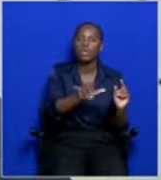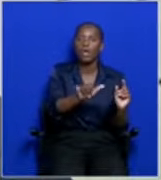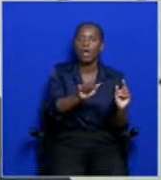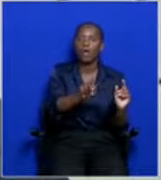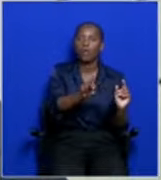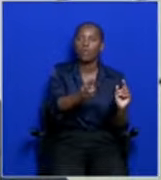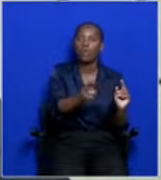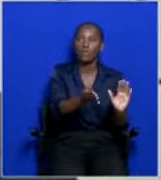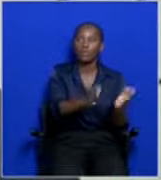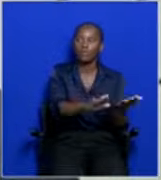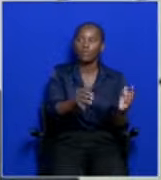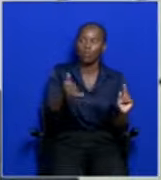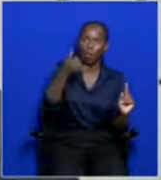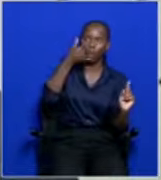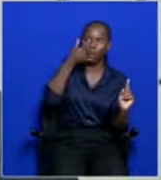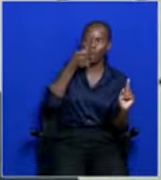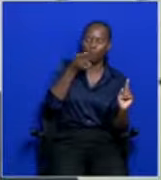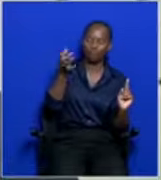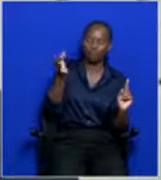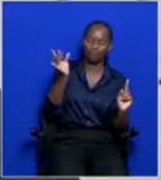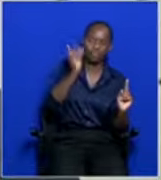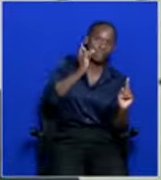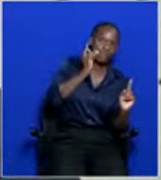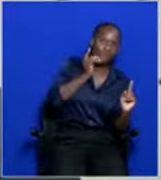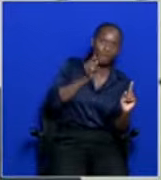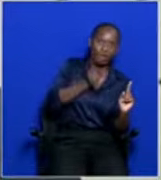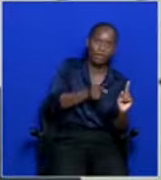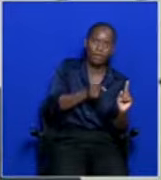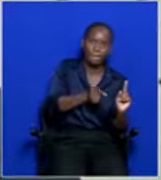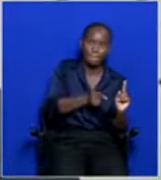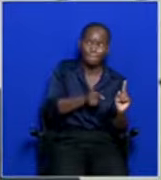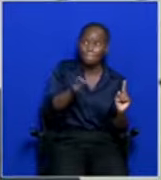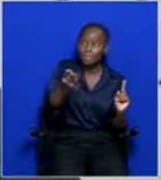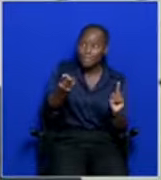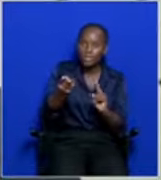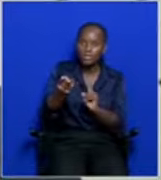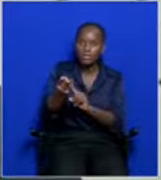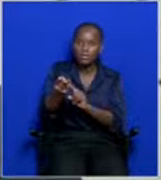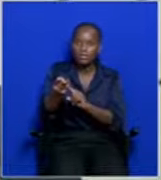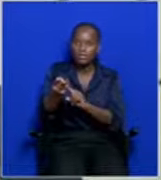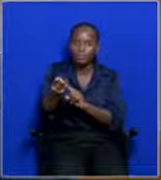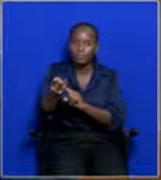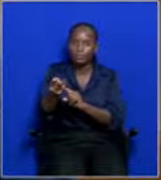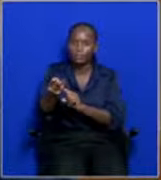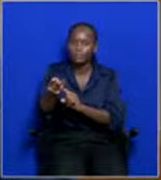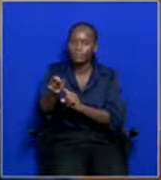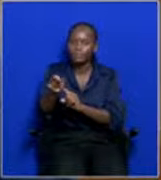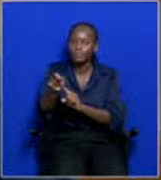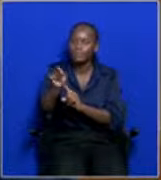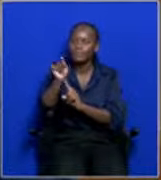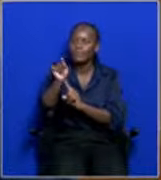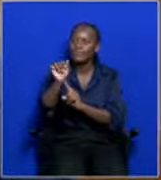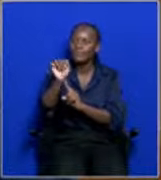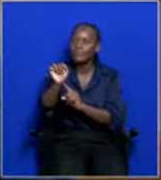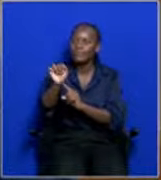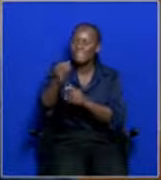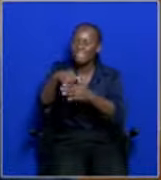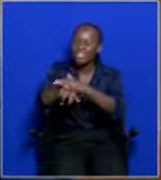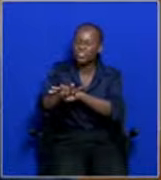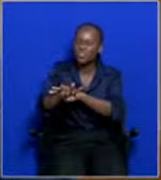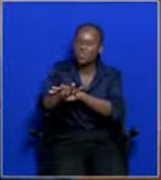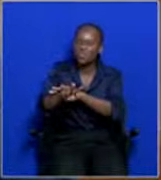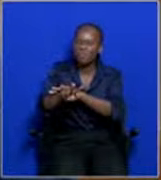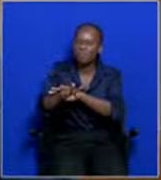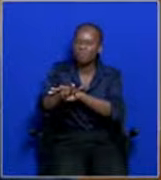certain video of court gathering, some of the people who were in court, sent